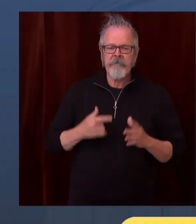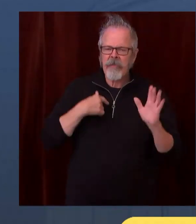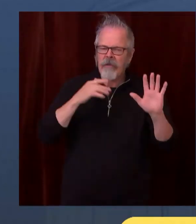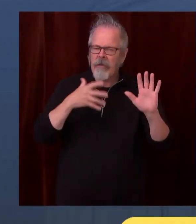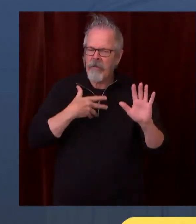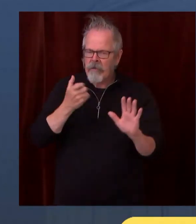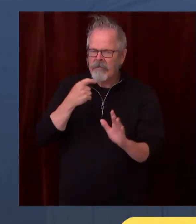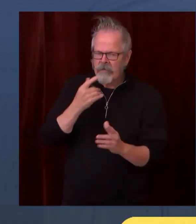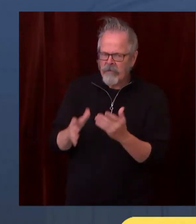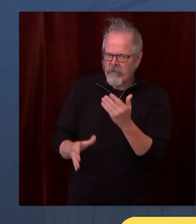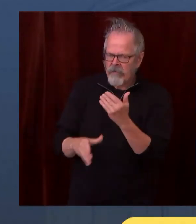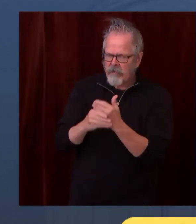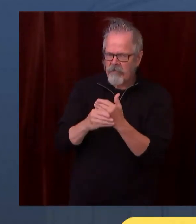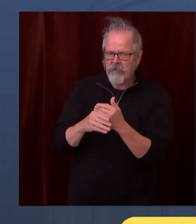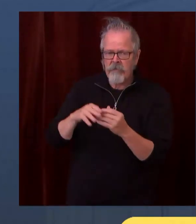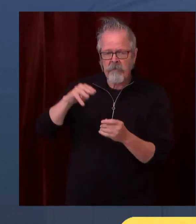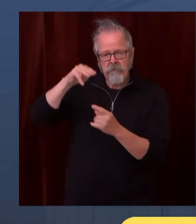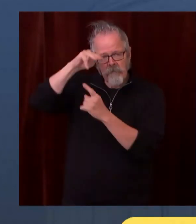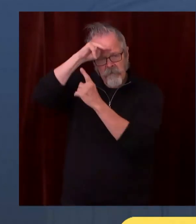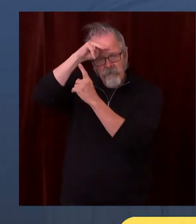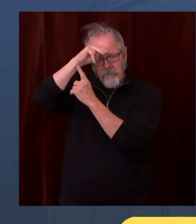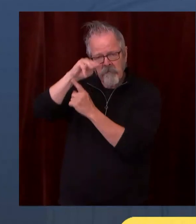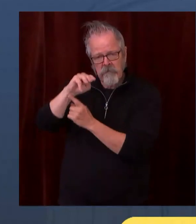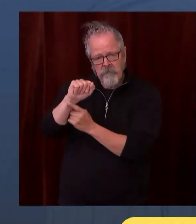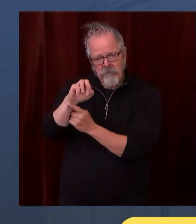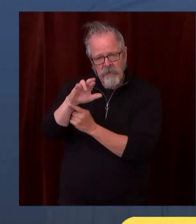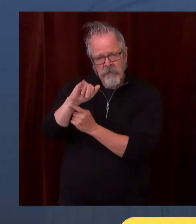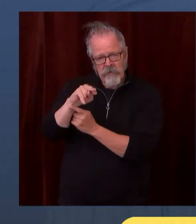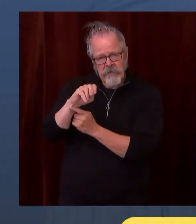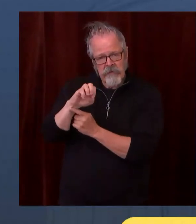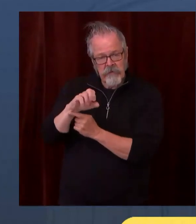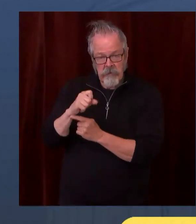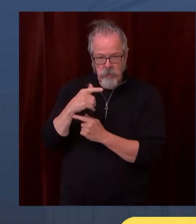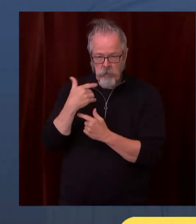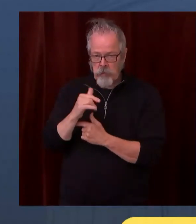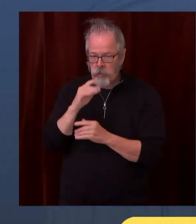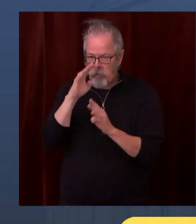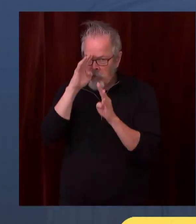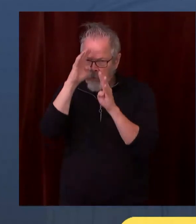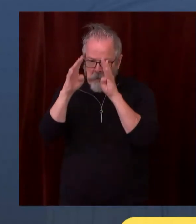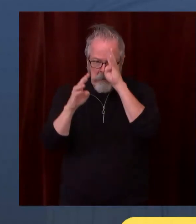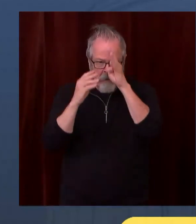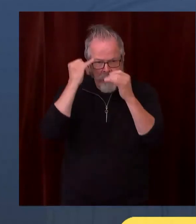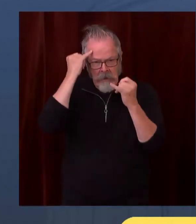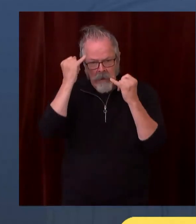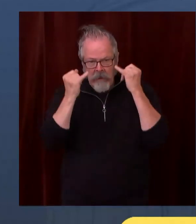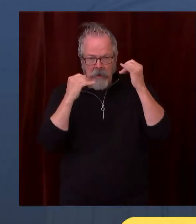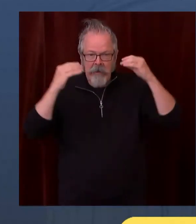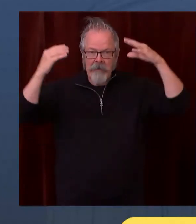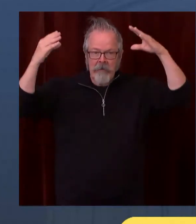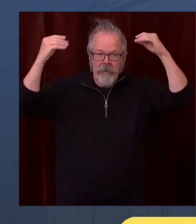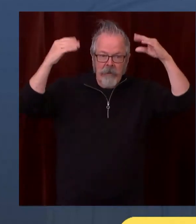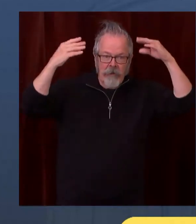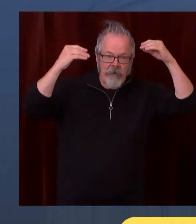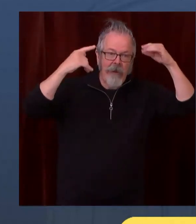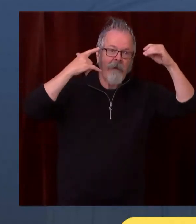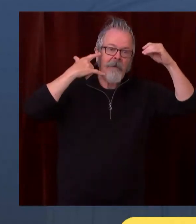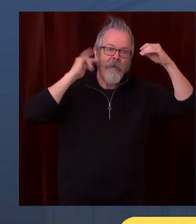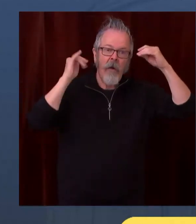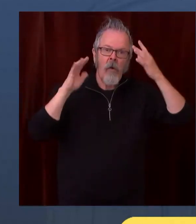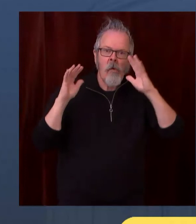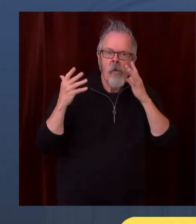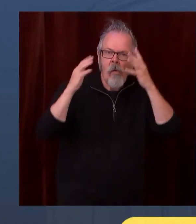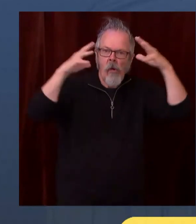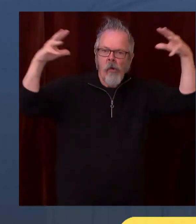creating a crowd noise tableau and people in the stands. I threw out the first pitch at the